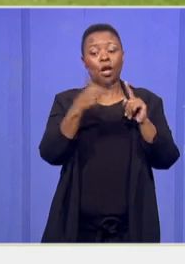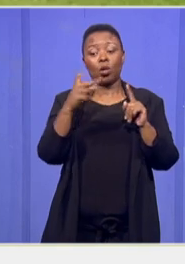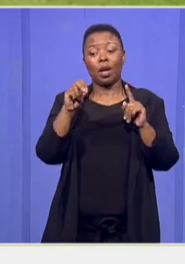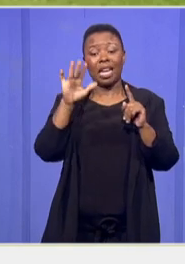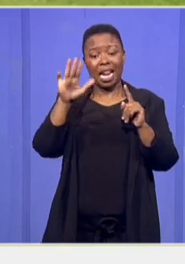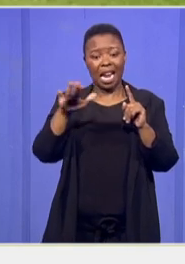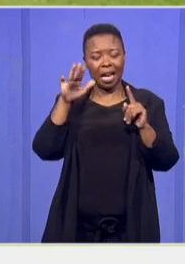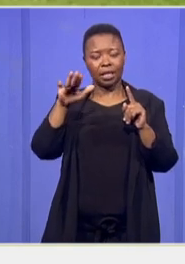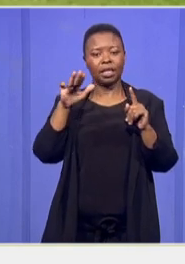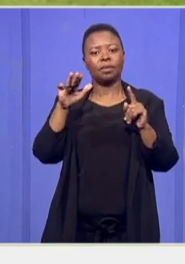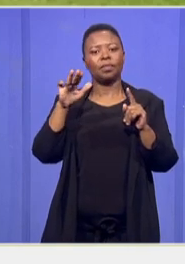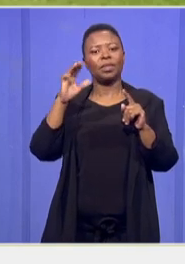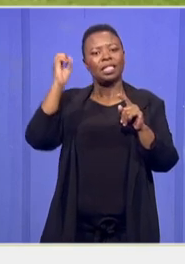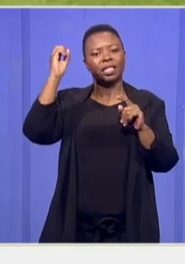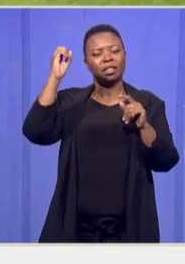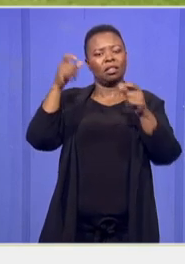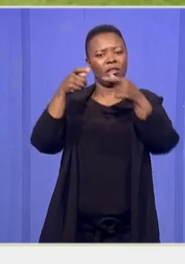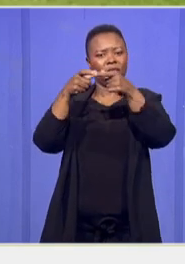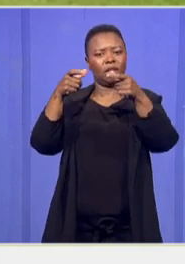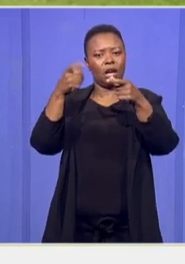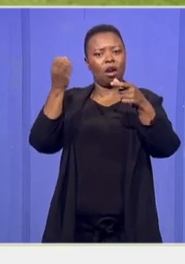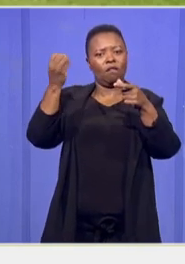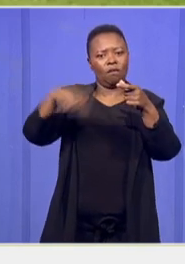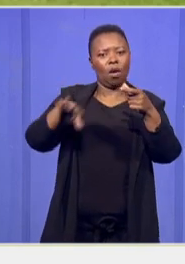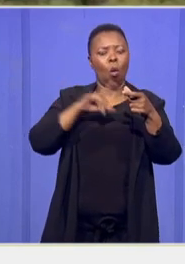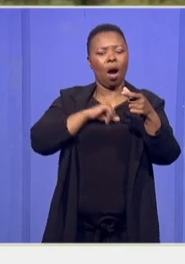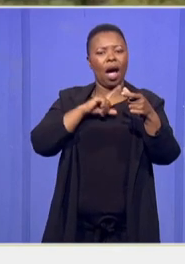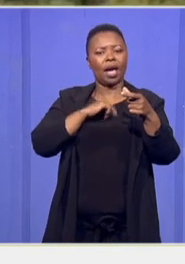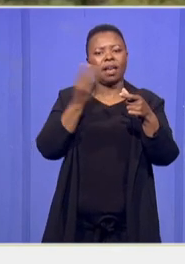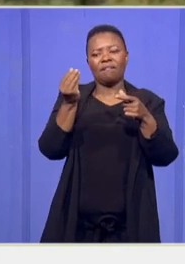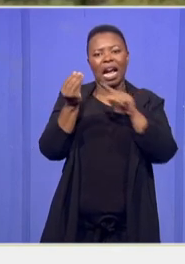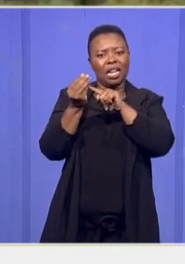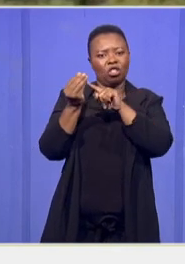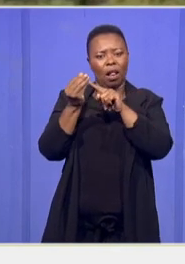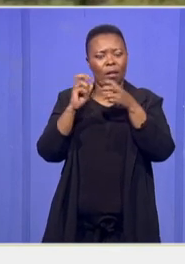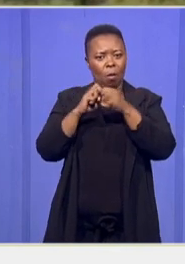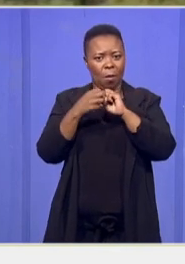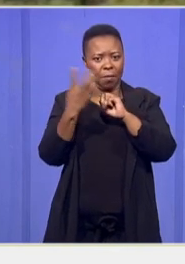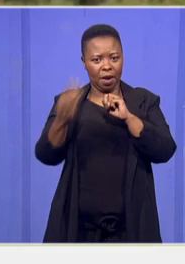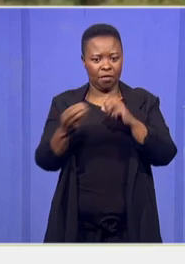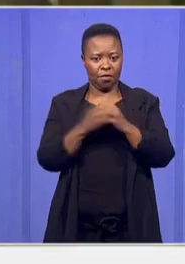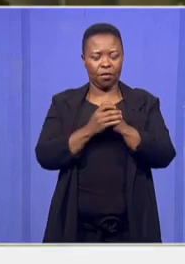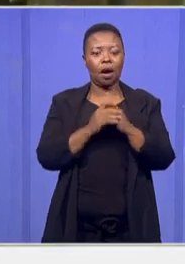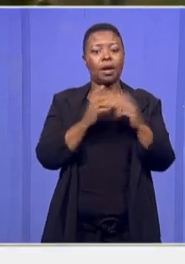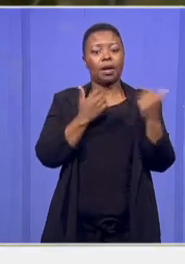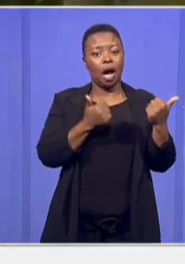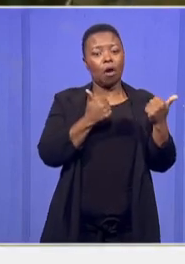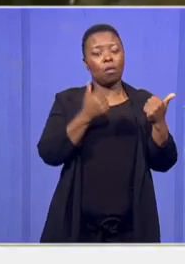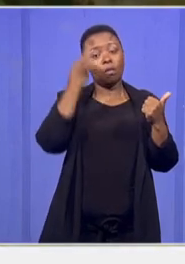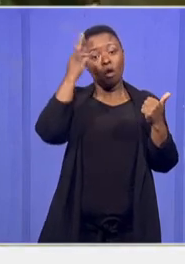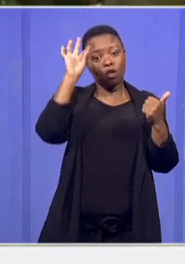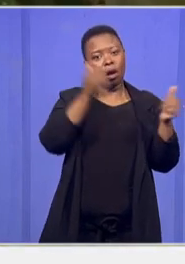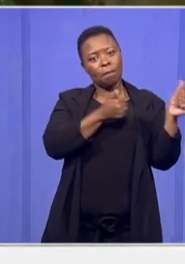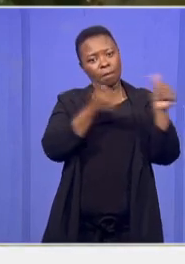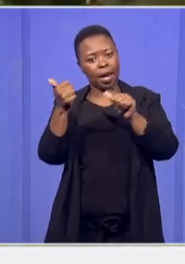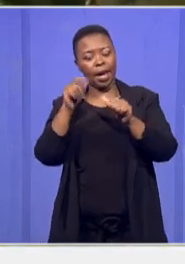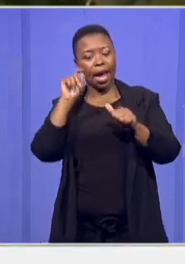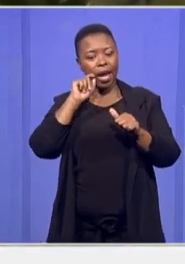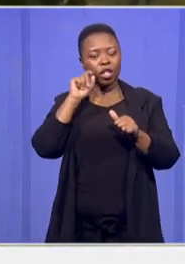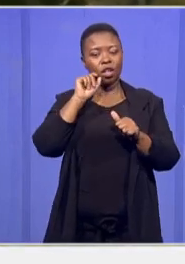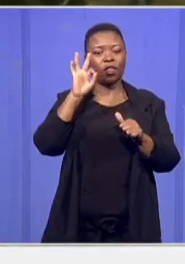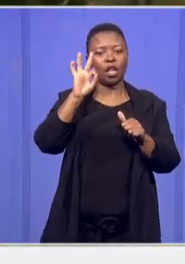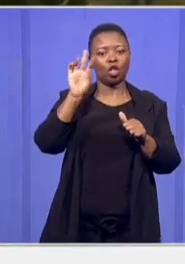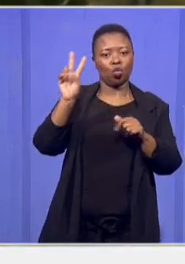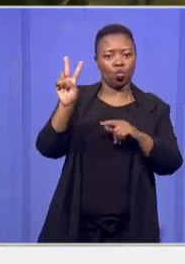Tour card due to financial difficulties. He only turned professional at the age of 32,